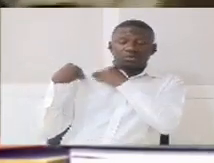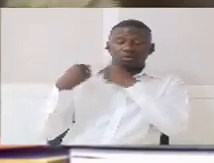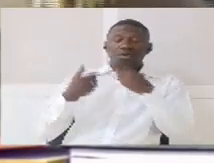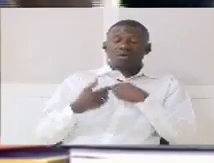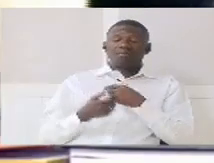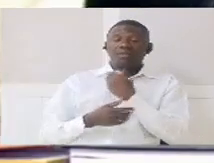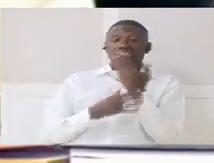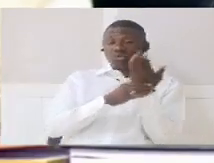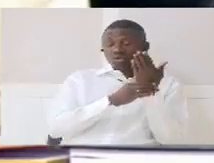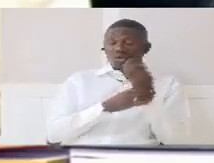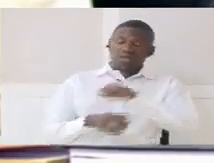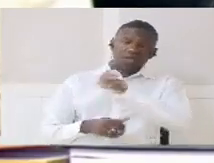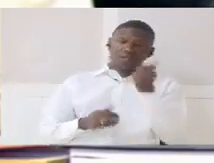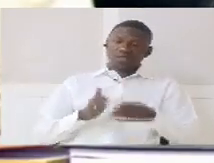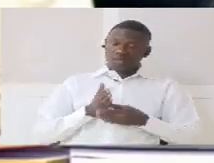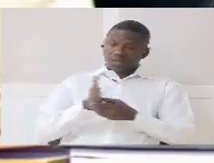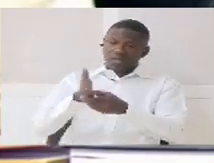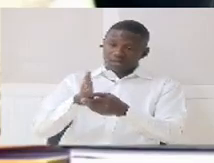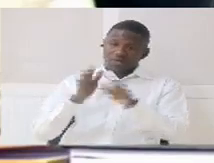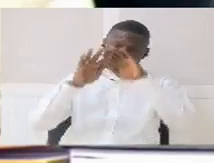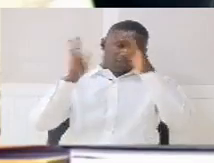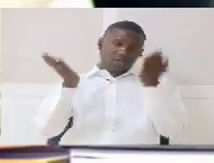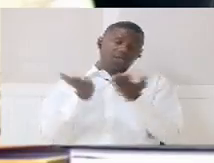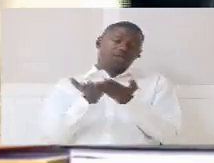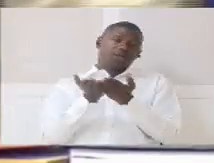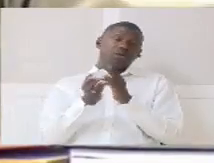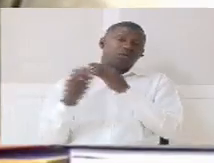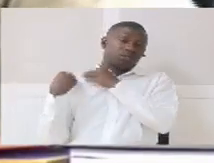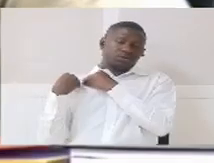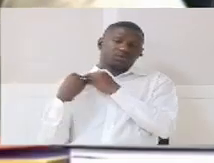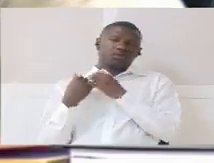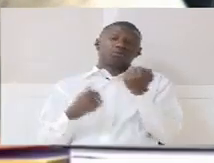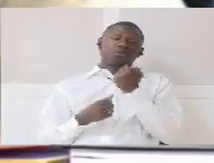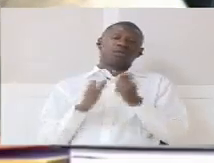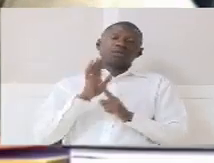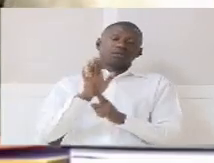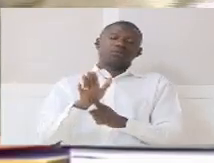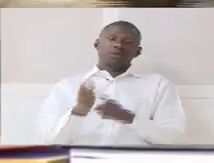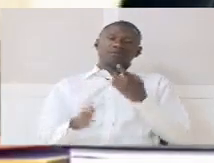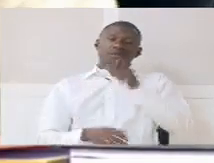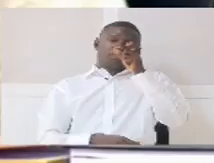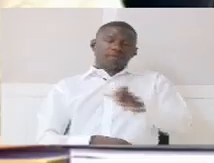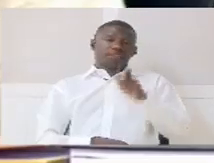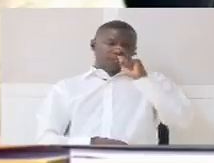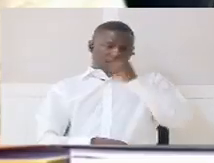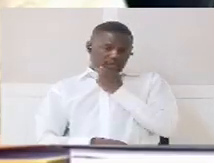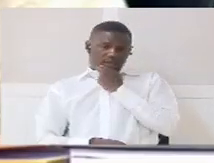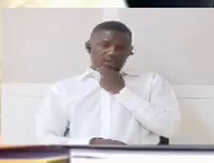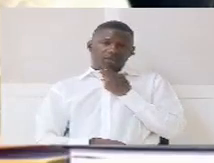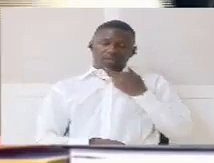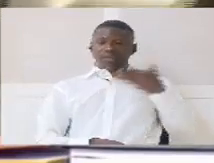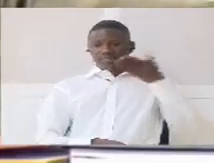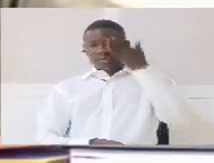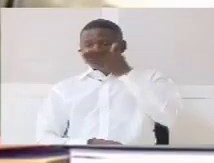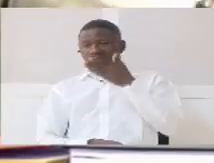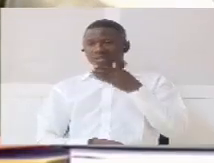of the medical director general. Medics and the director general. Was no more father. If someone dies, what like that postmortem do? They usually